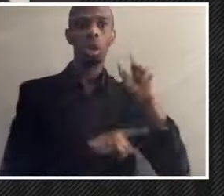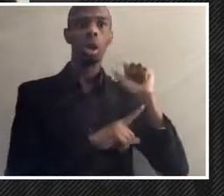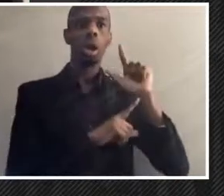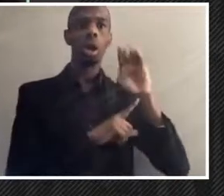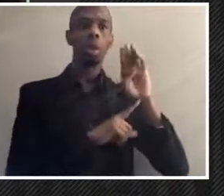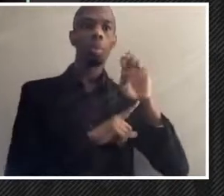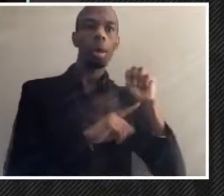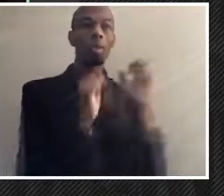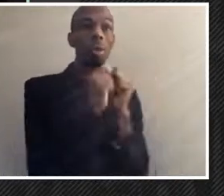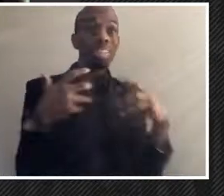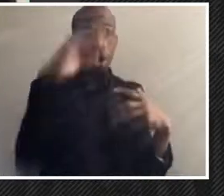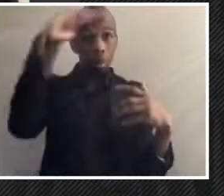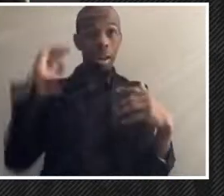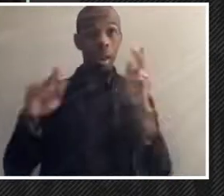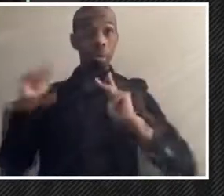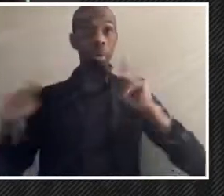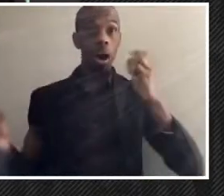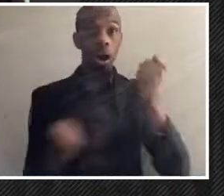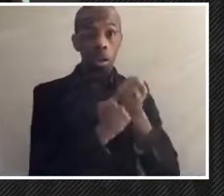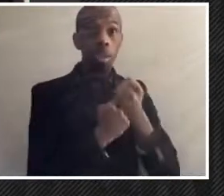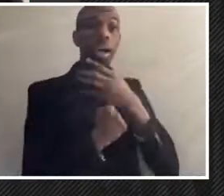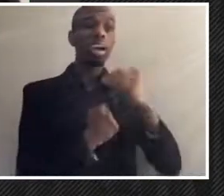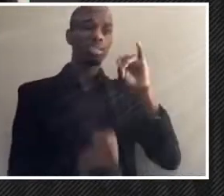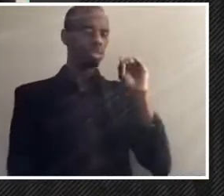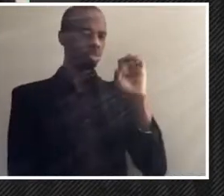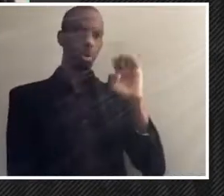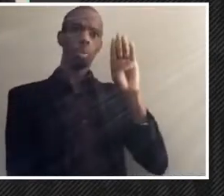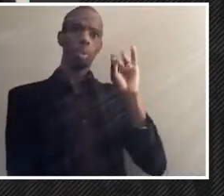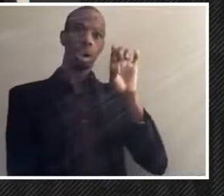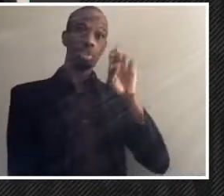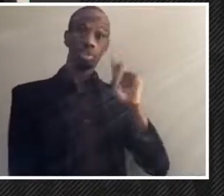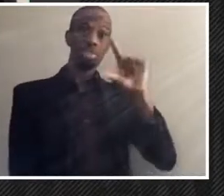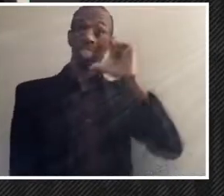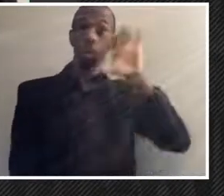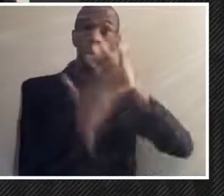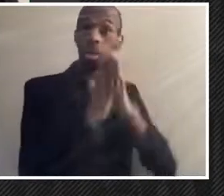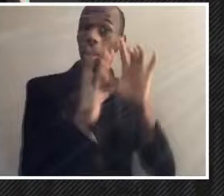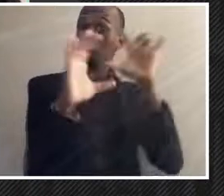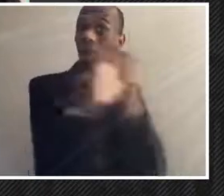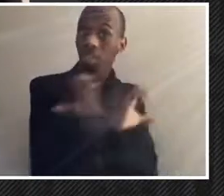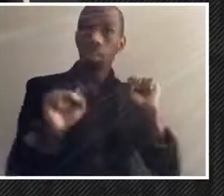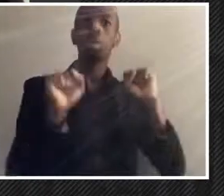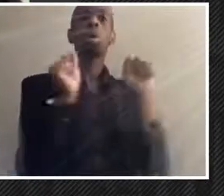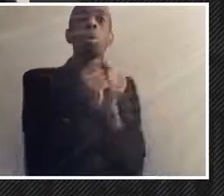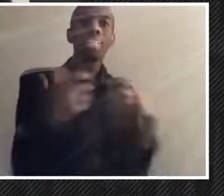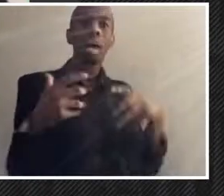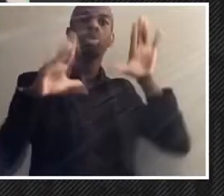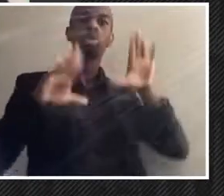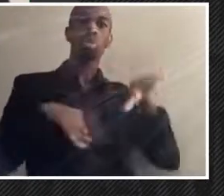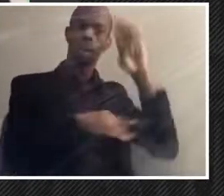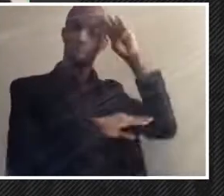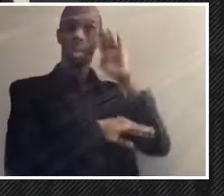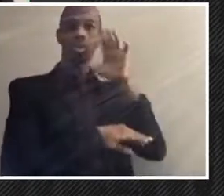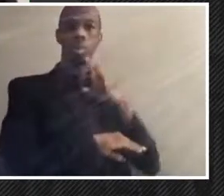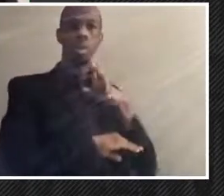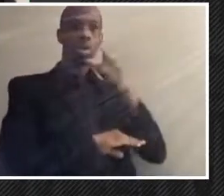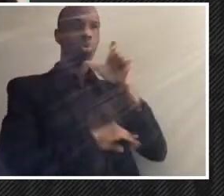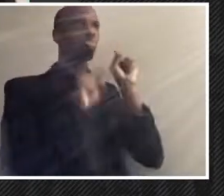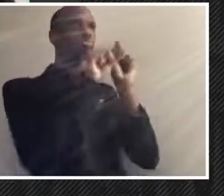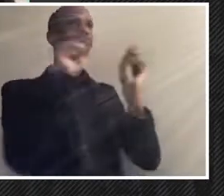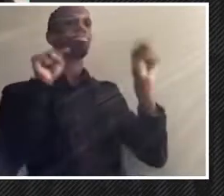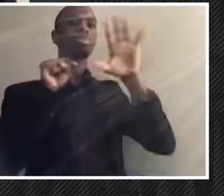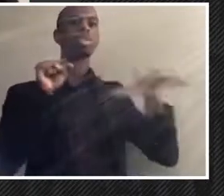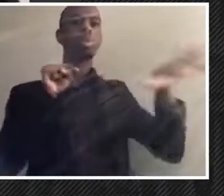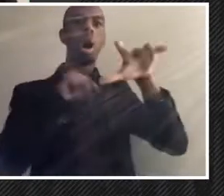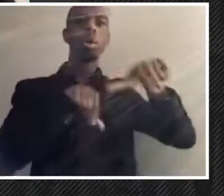folks. And Joe Biden doesn't become president without the great Black women across this country. And